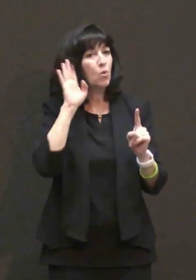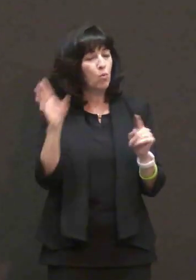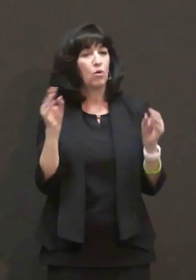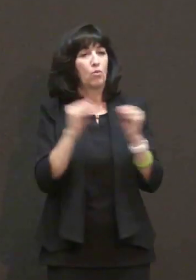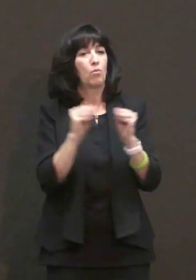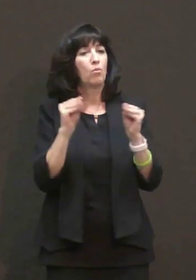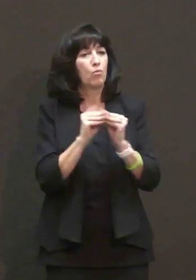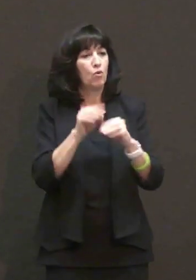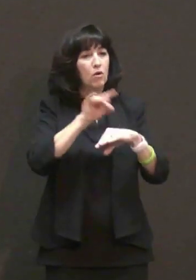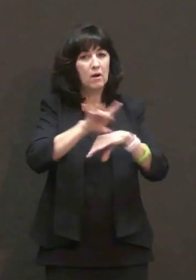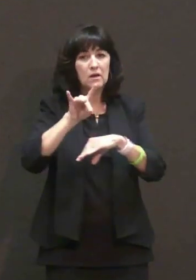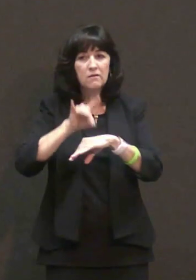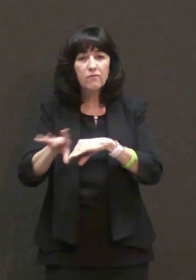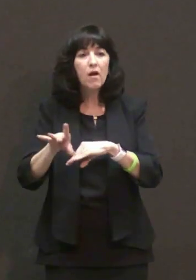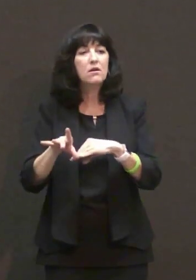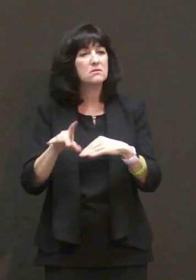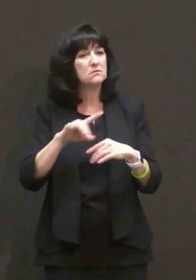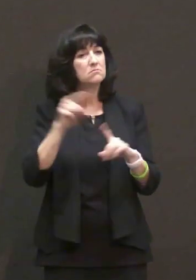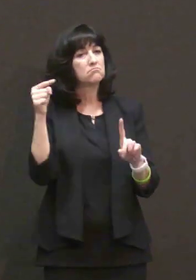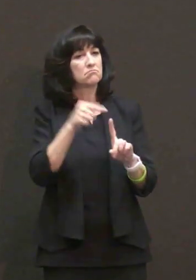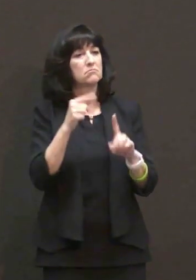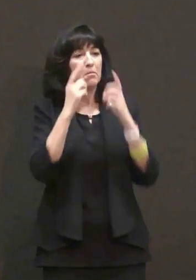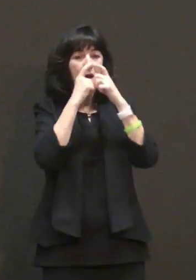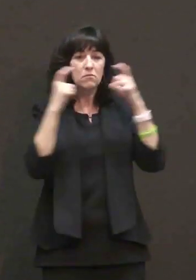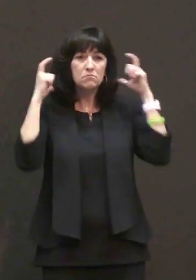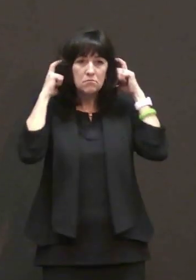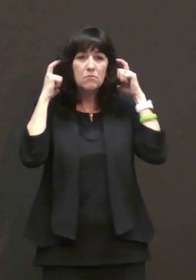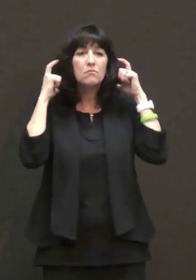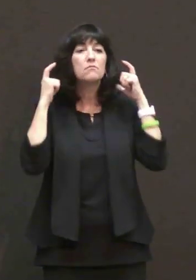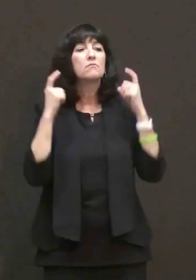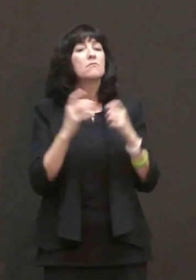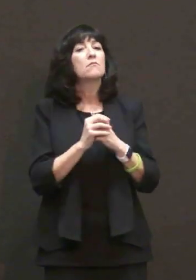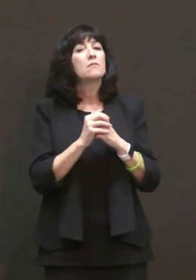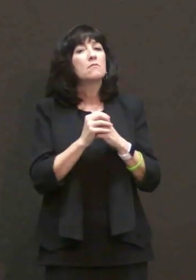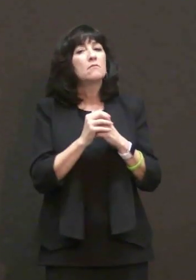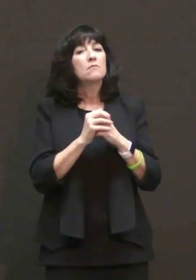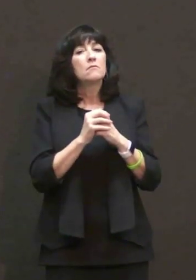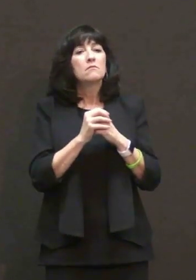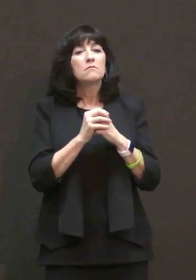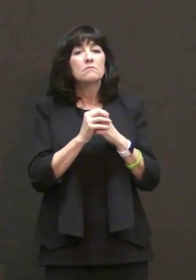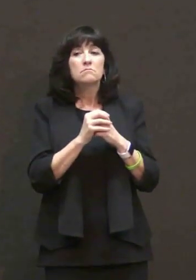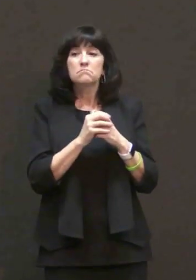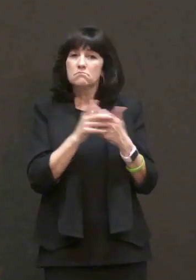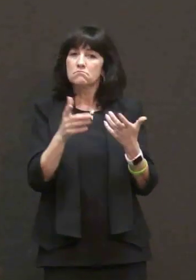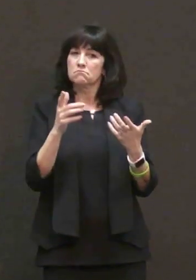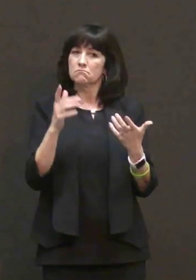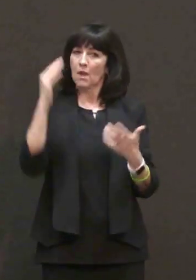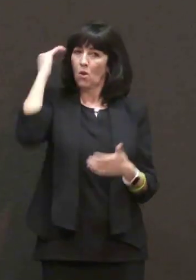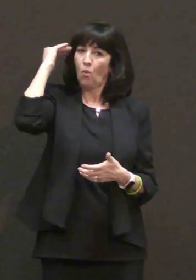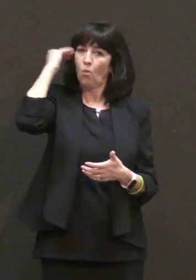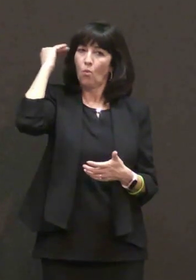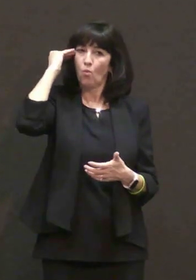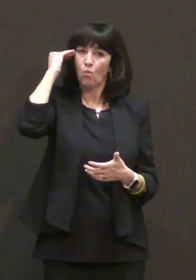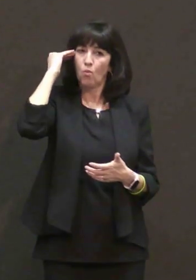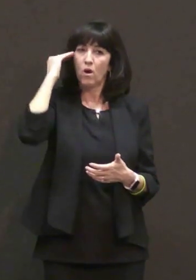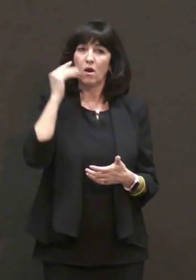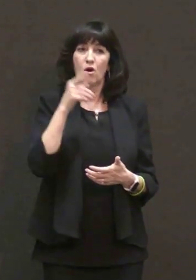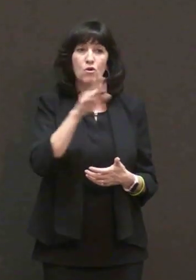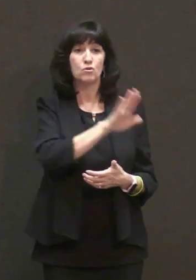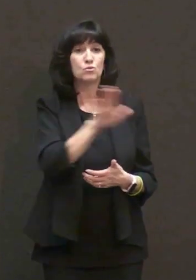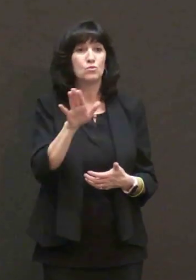for the cloth masks, being cognizant of your